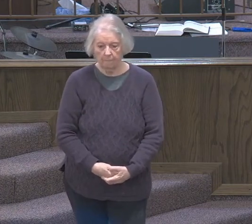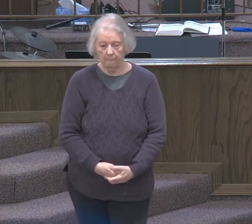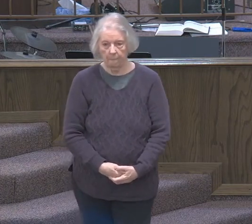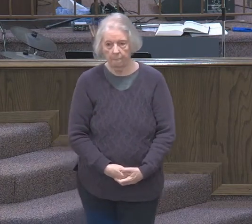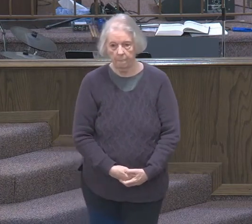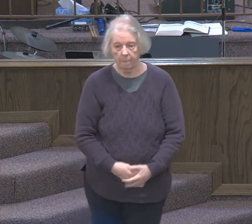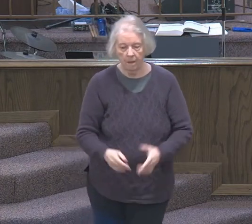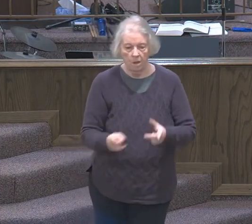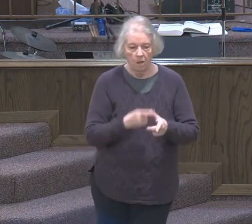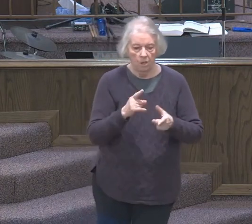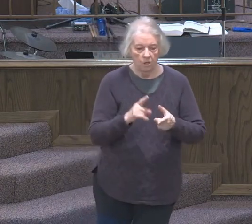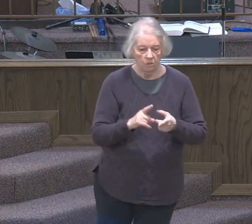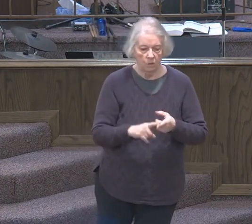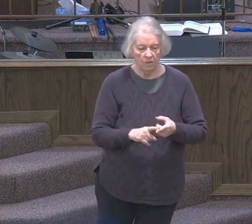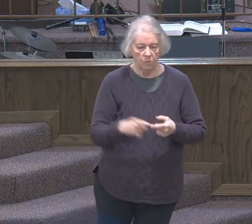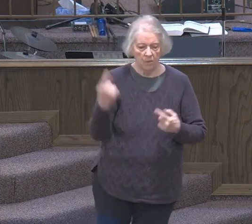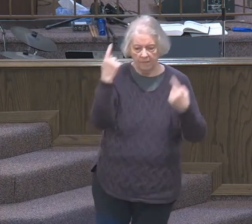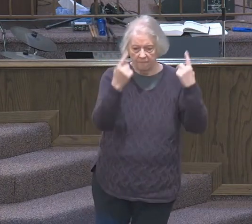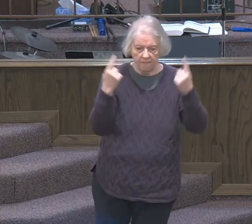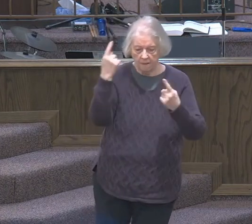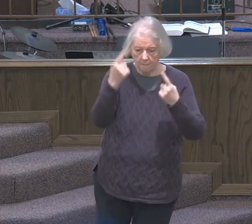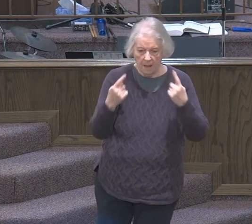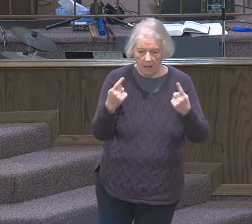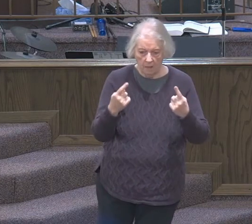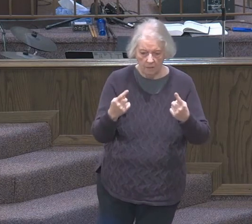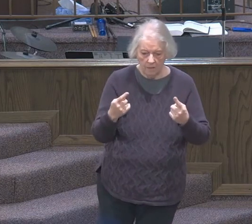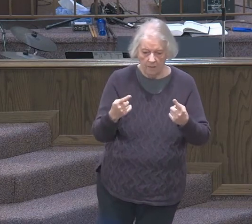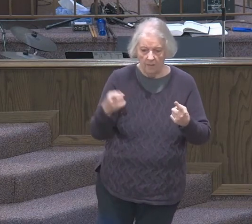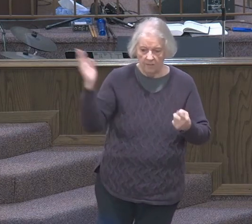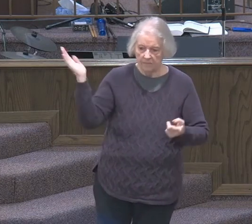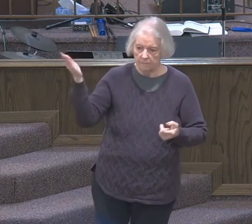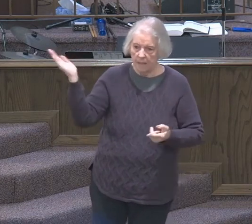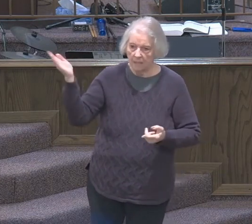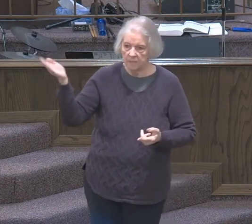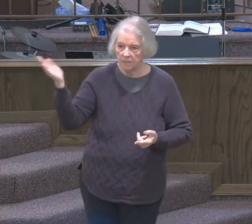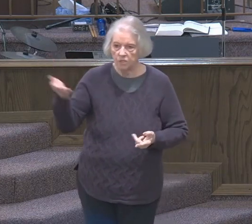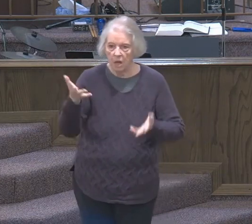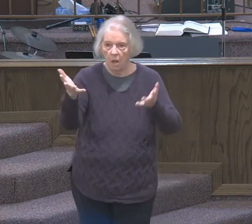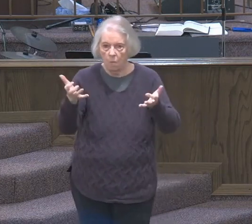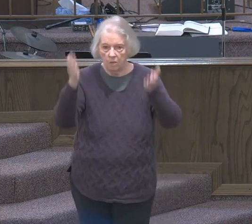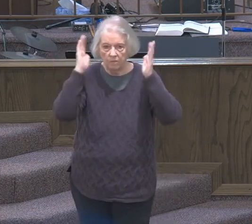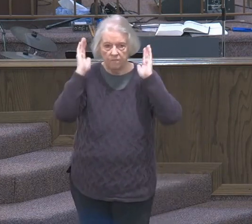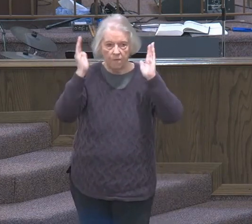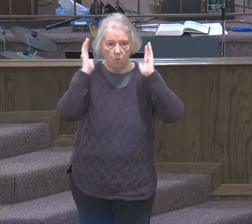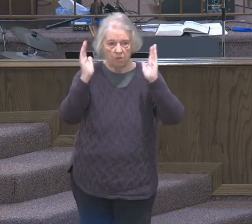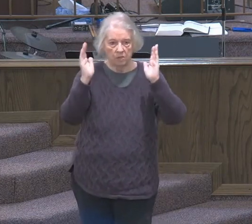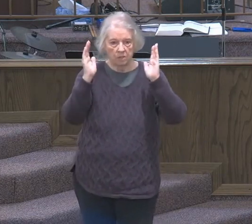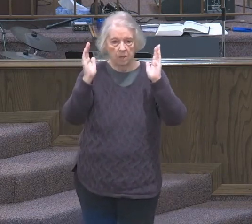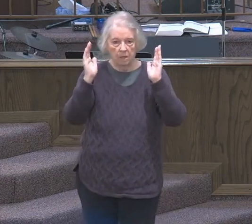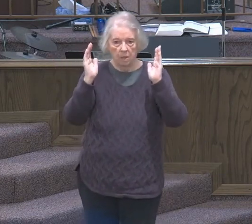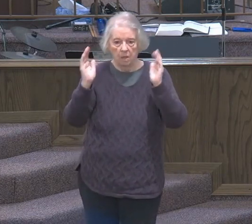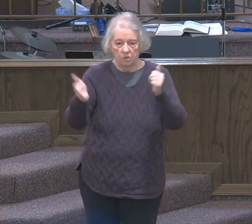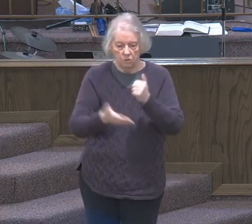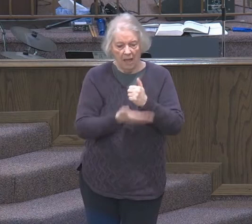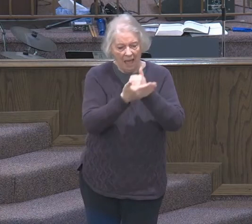So as we think about this message, I want us to focus on, and the purpose of today's message really is to help